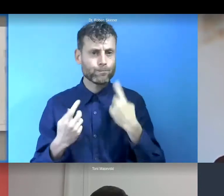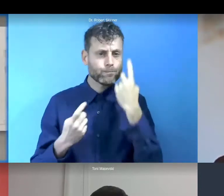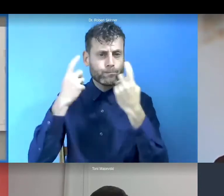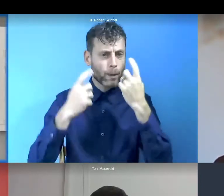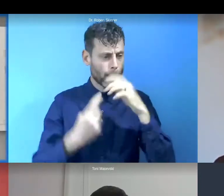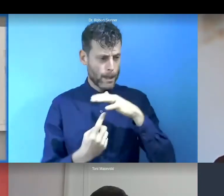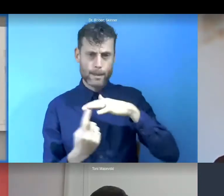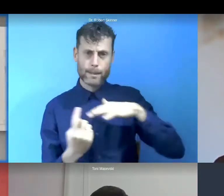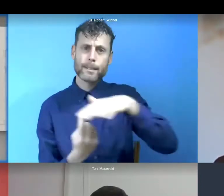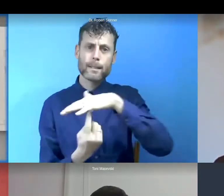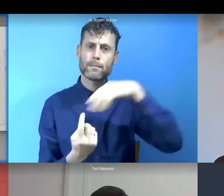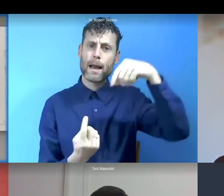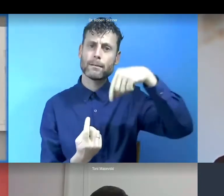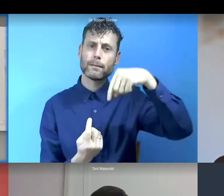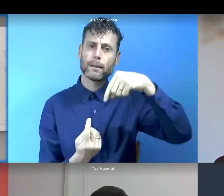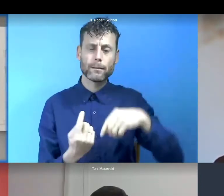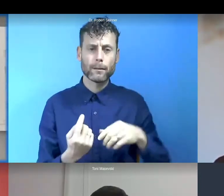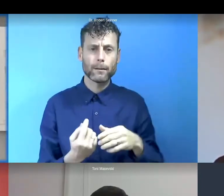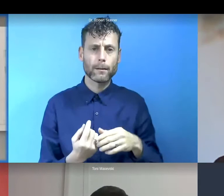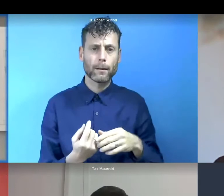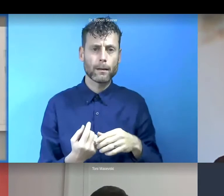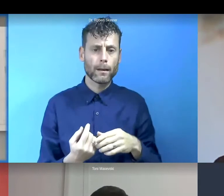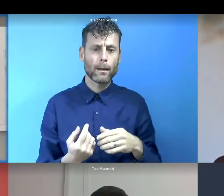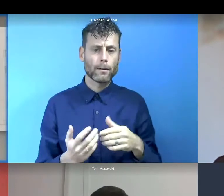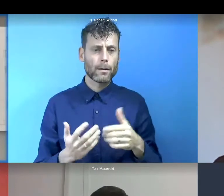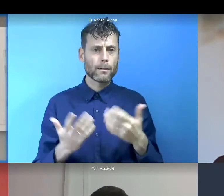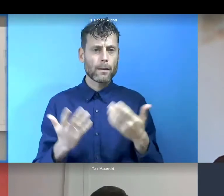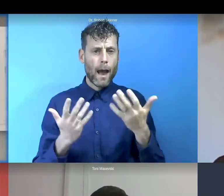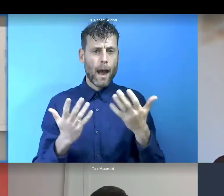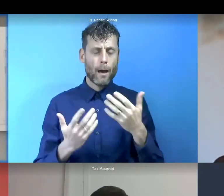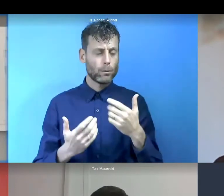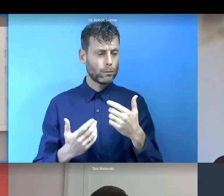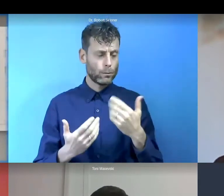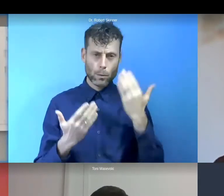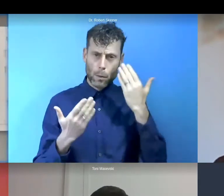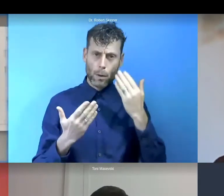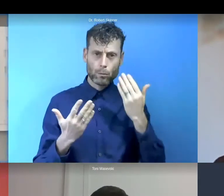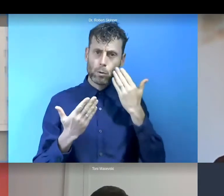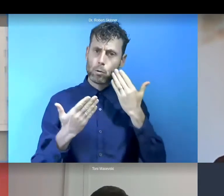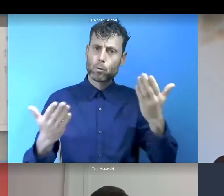tangible and intangible cultural heritage?